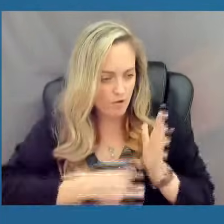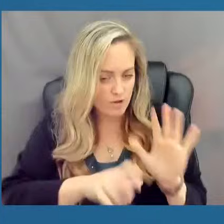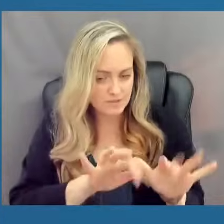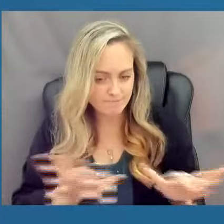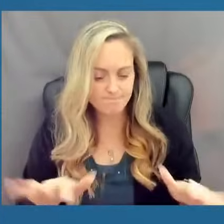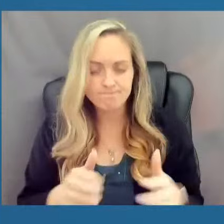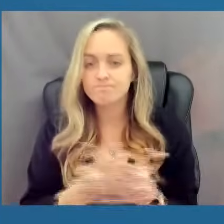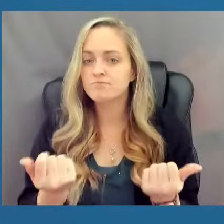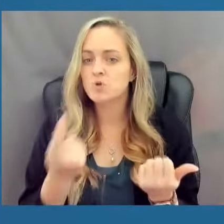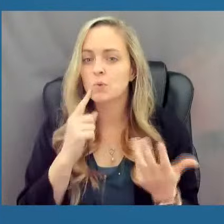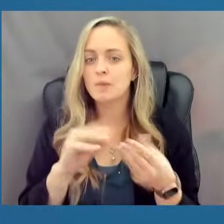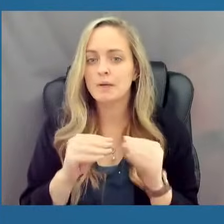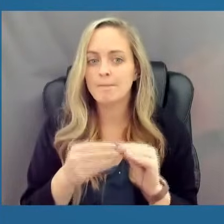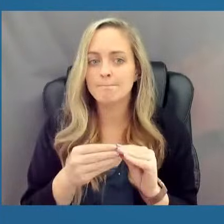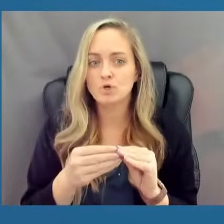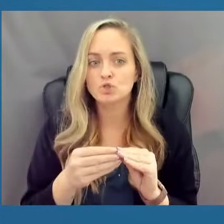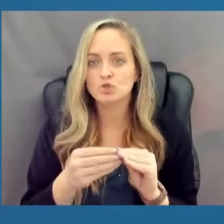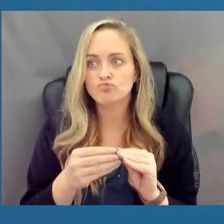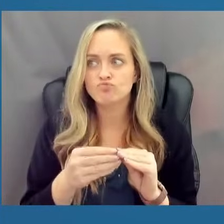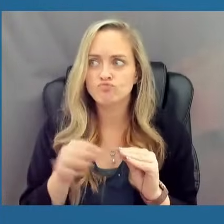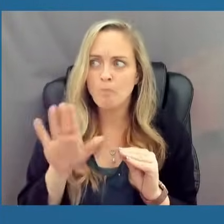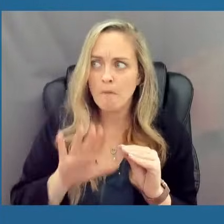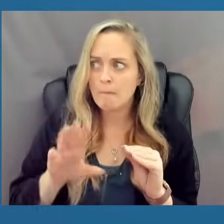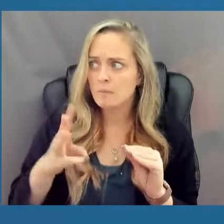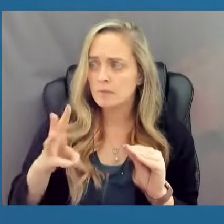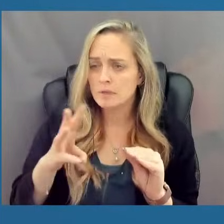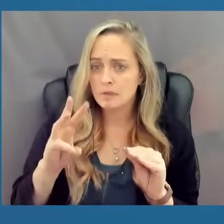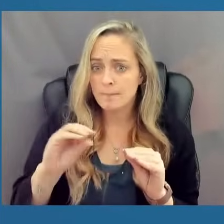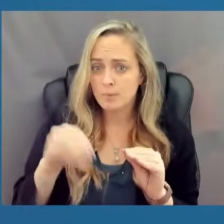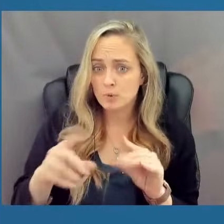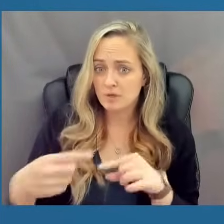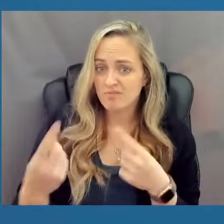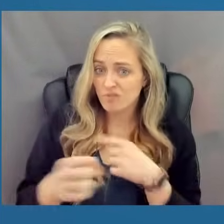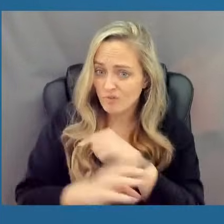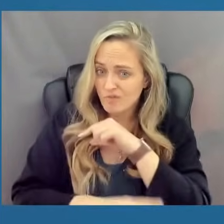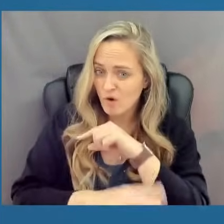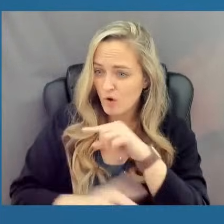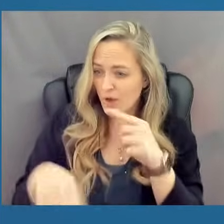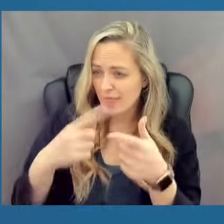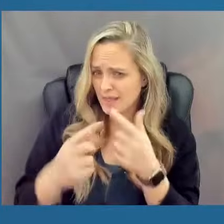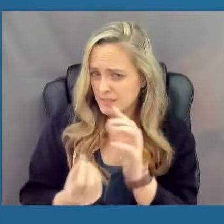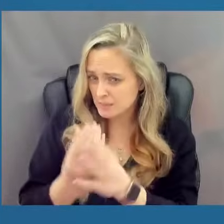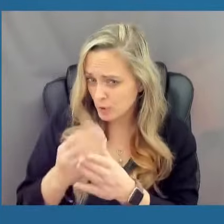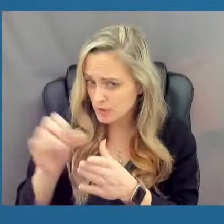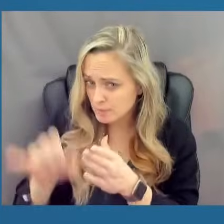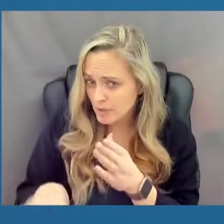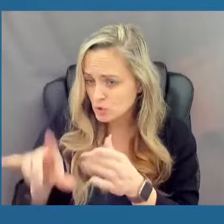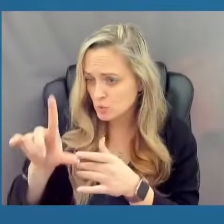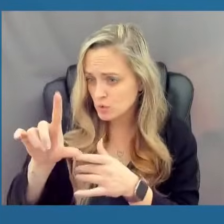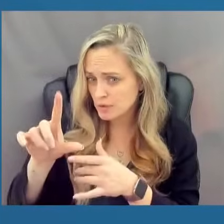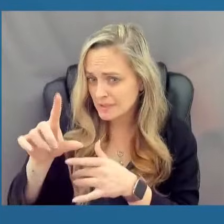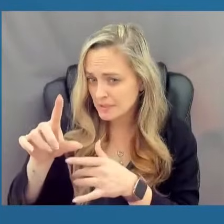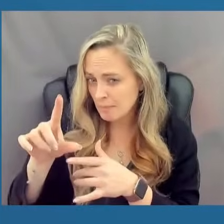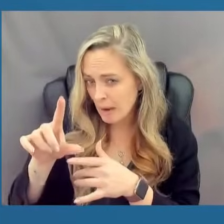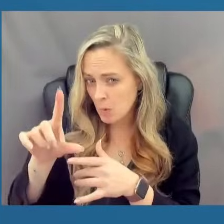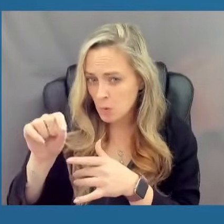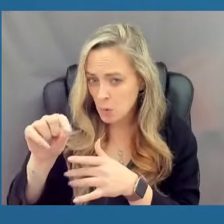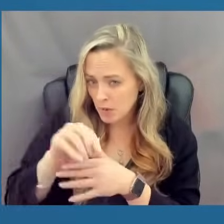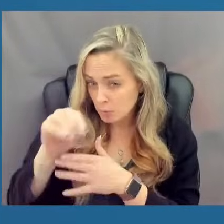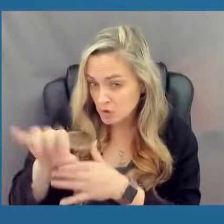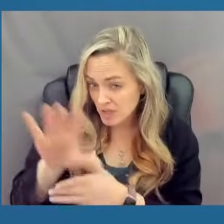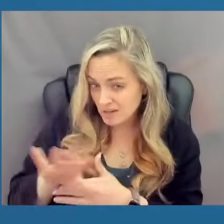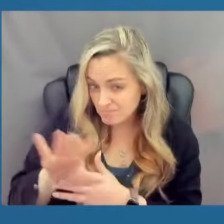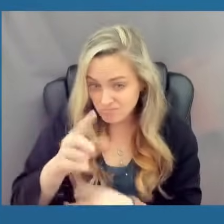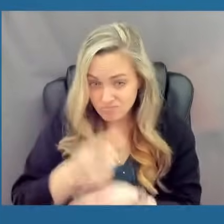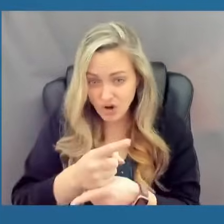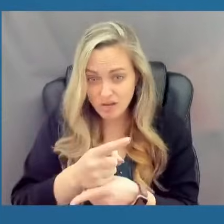are, up about 16% from fall and maybe up 20% for the spring. That's correct. So we're doing well, right? We're doing great. All right. Thank So you. I just want to confirm